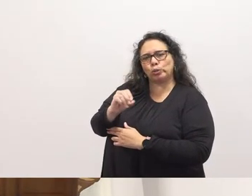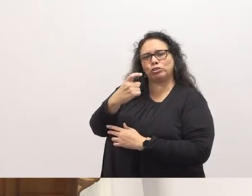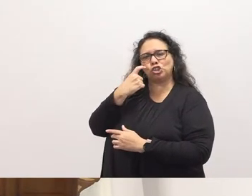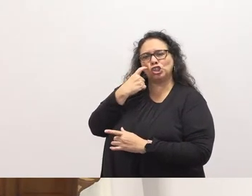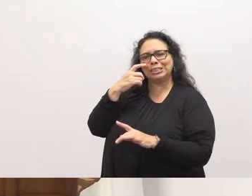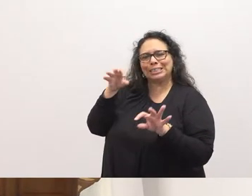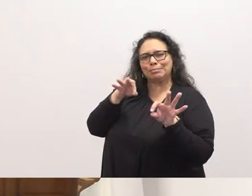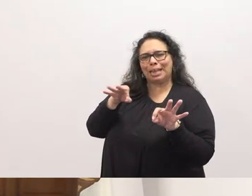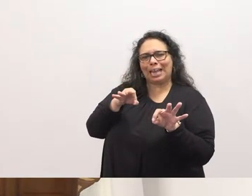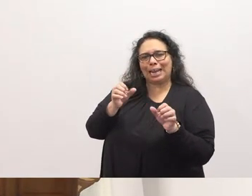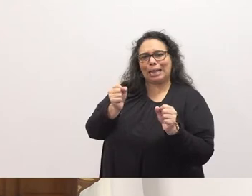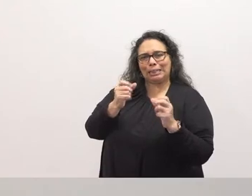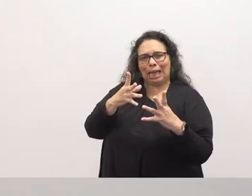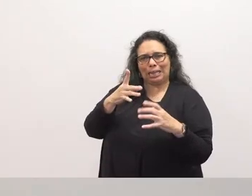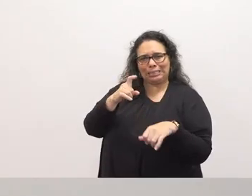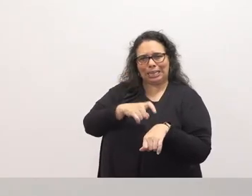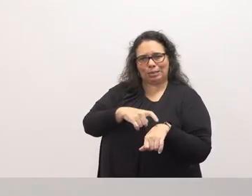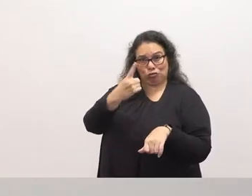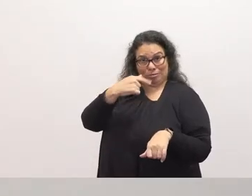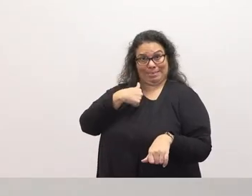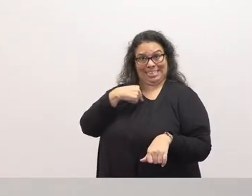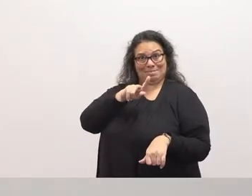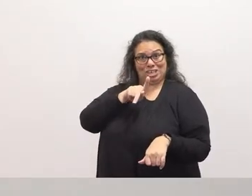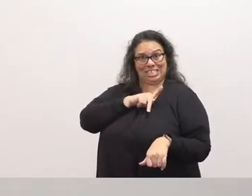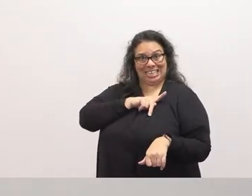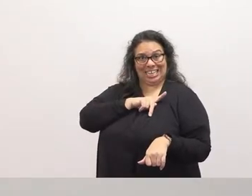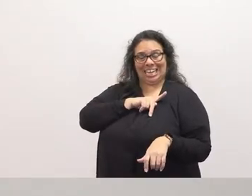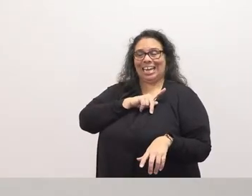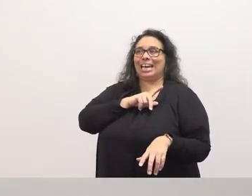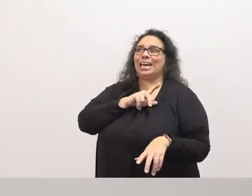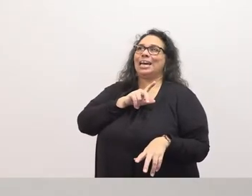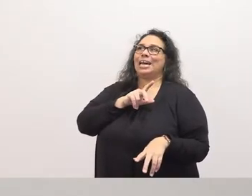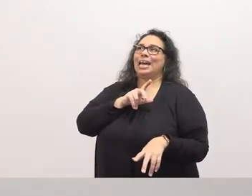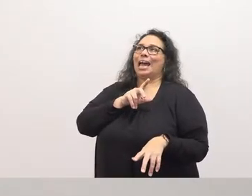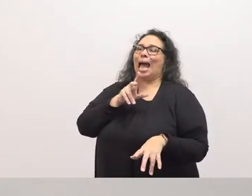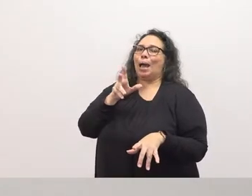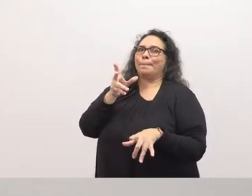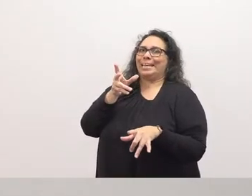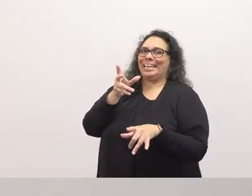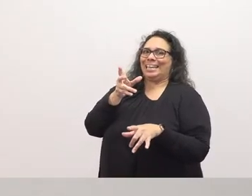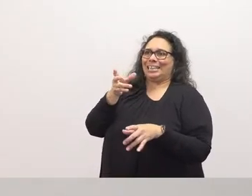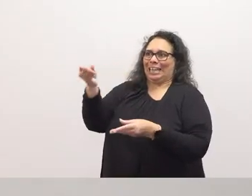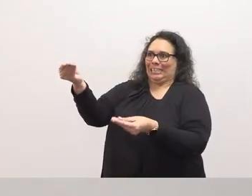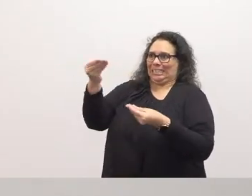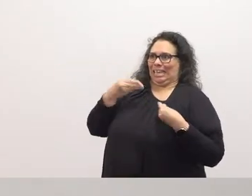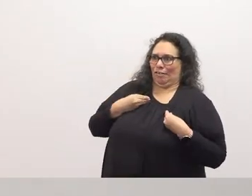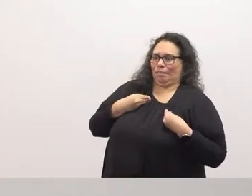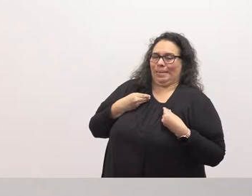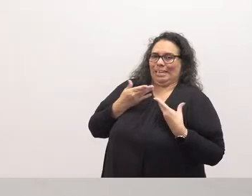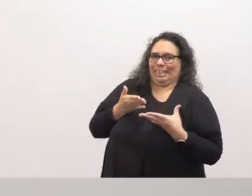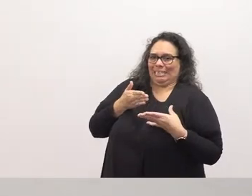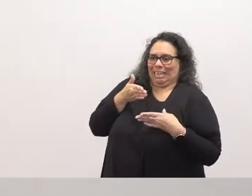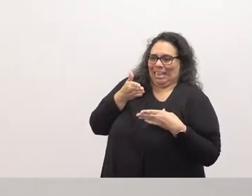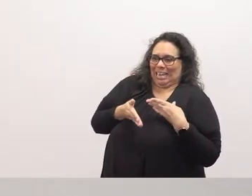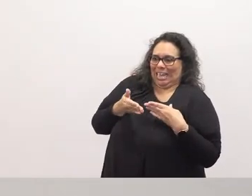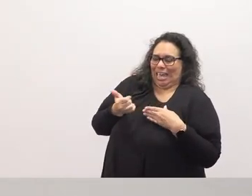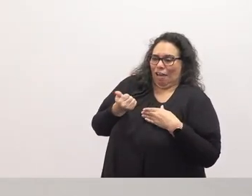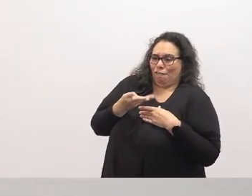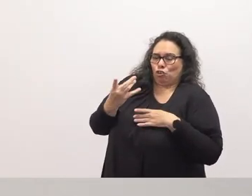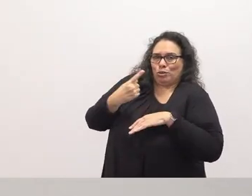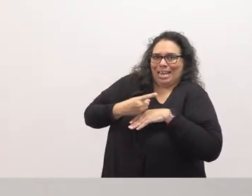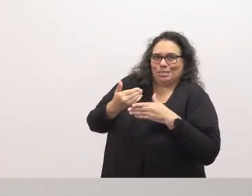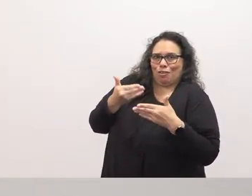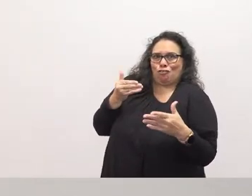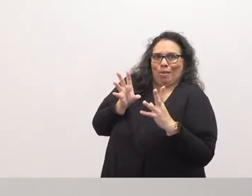a lot of the times for me personally, it's just getting things towards the end, right few days before meeting